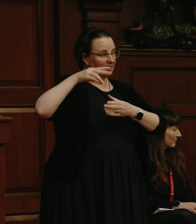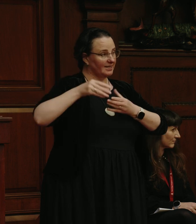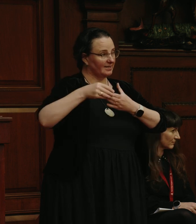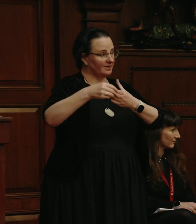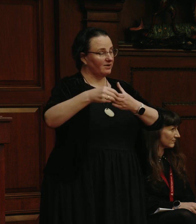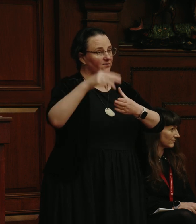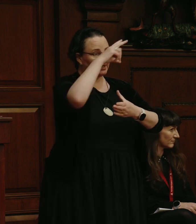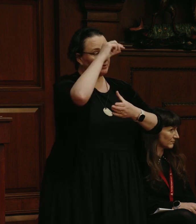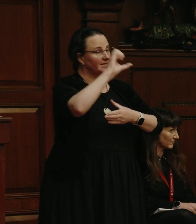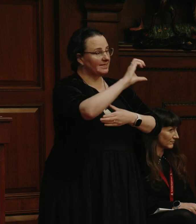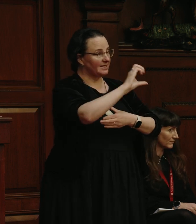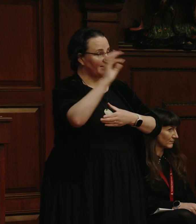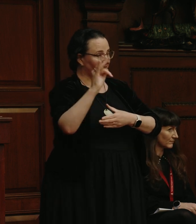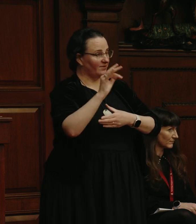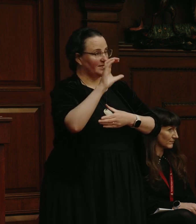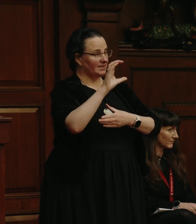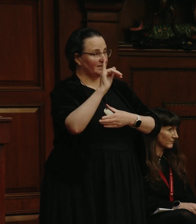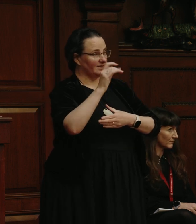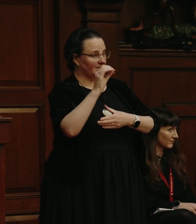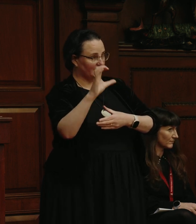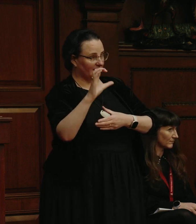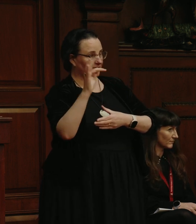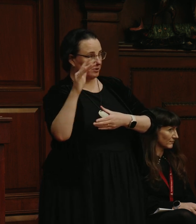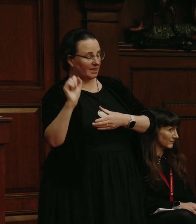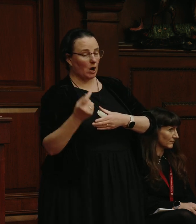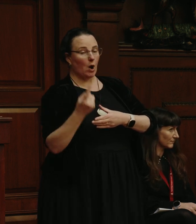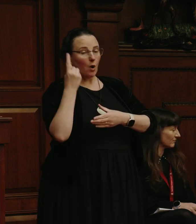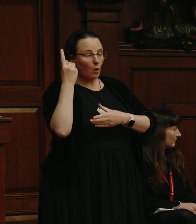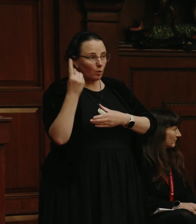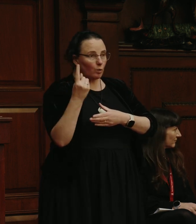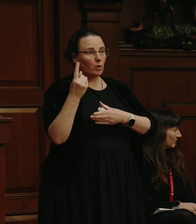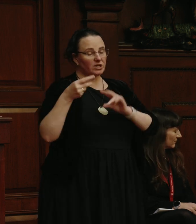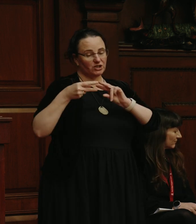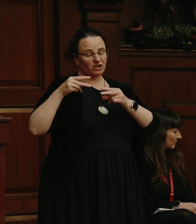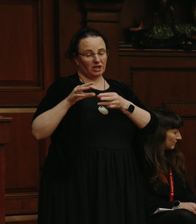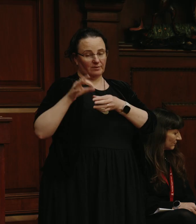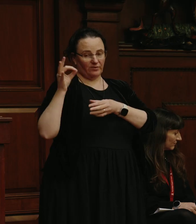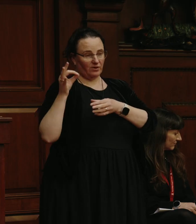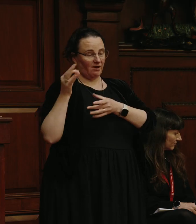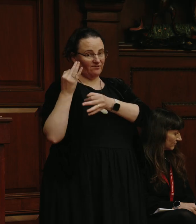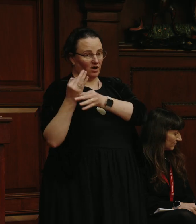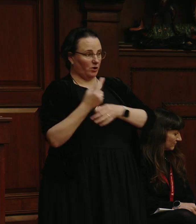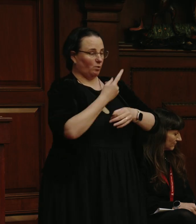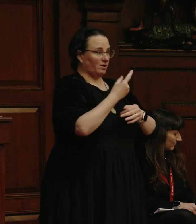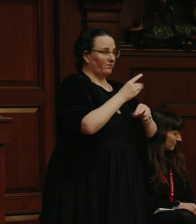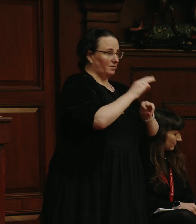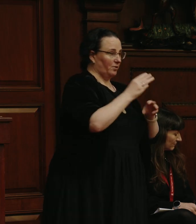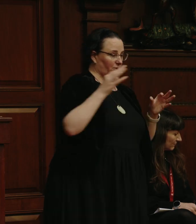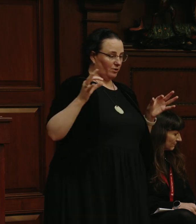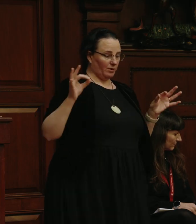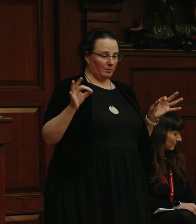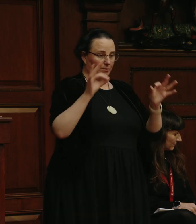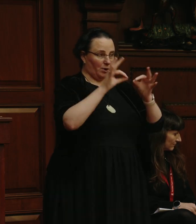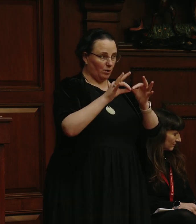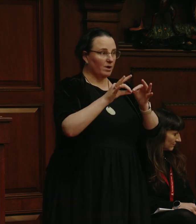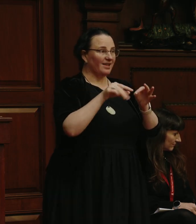fibrosis, where a definite gene, you get 1 copy from your mother, 1 copy for your father, and then someone gets cystic